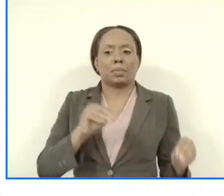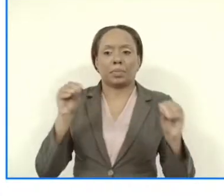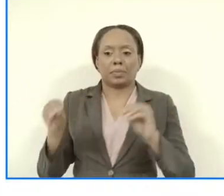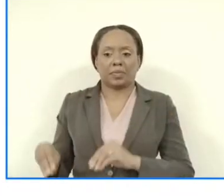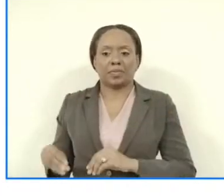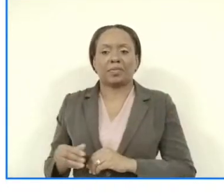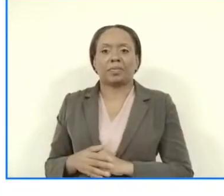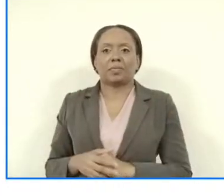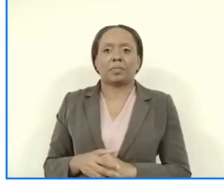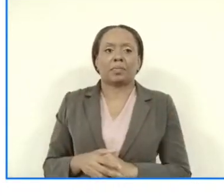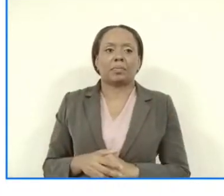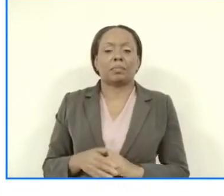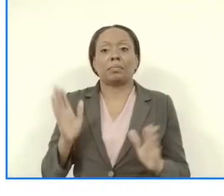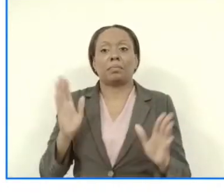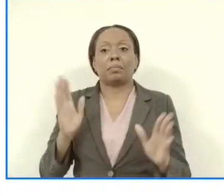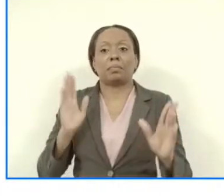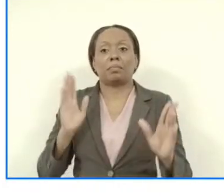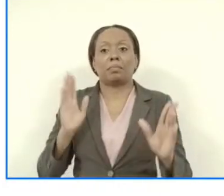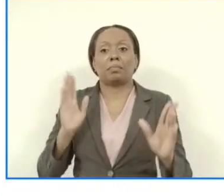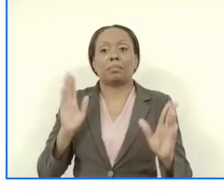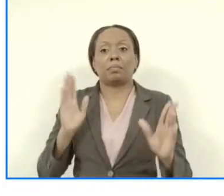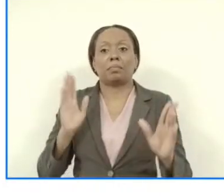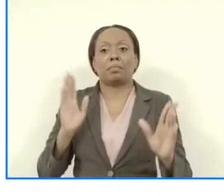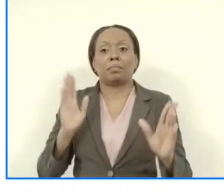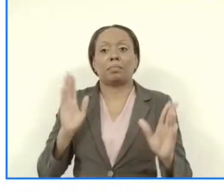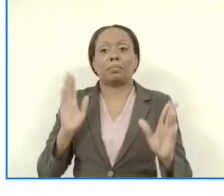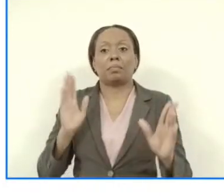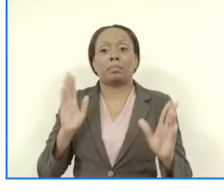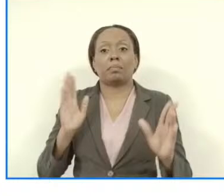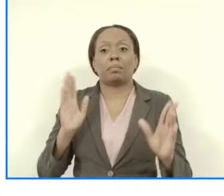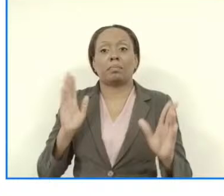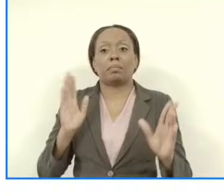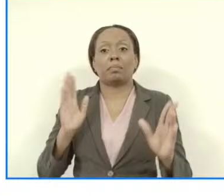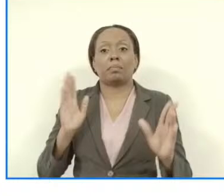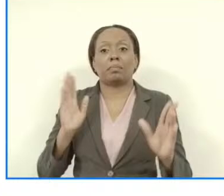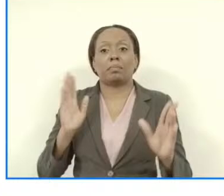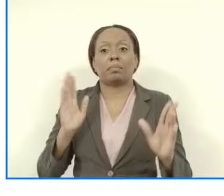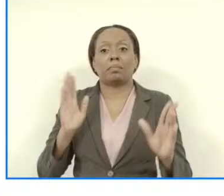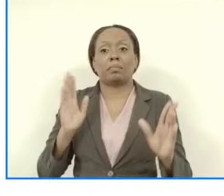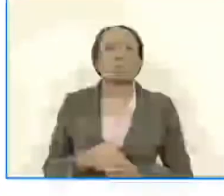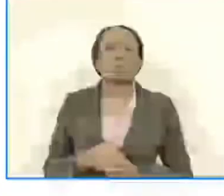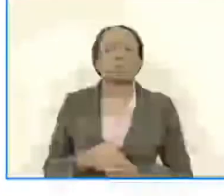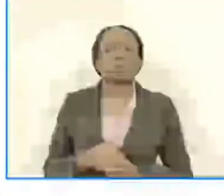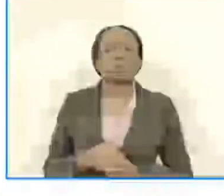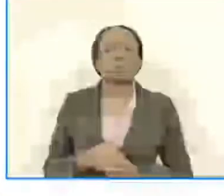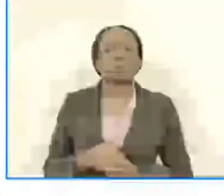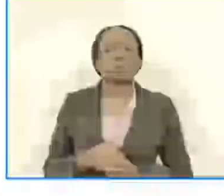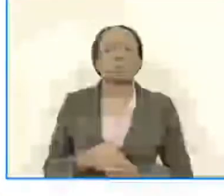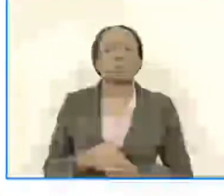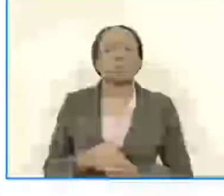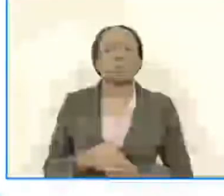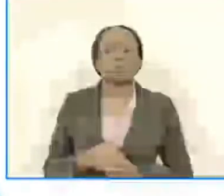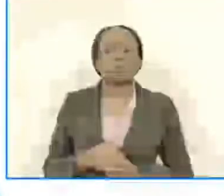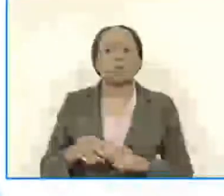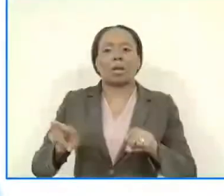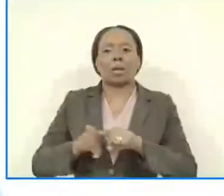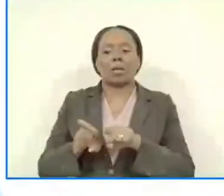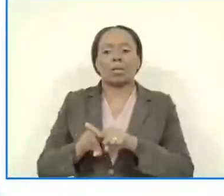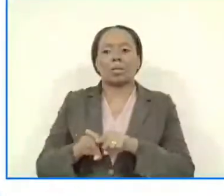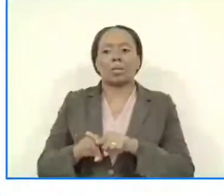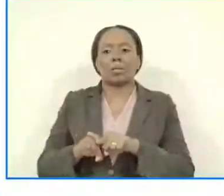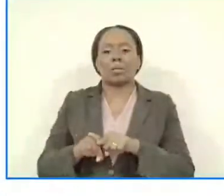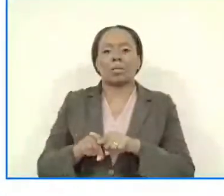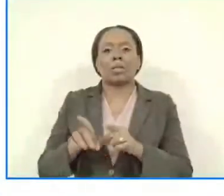can cook their own meals and prepare their own foods. We also have had units stood up by the Sons of God Spiritual